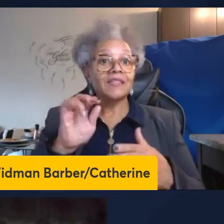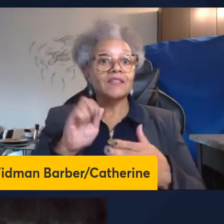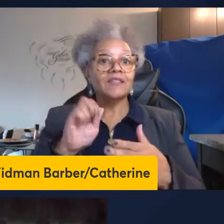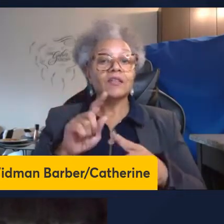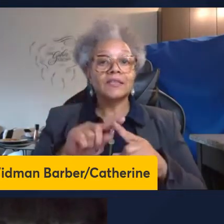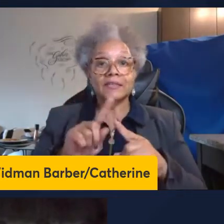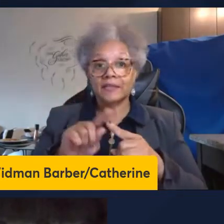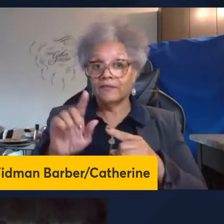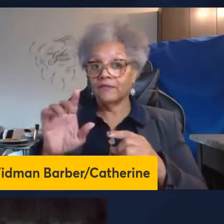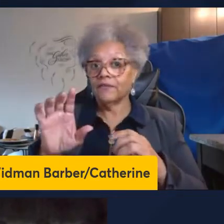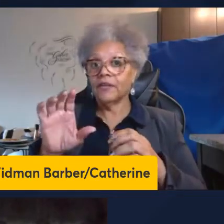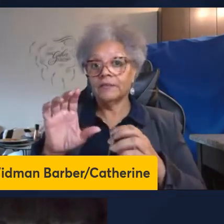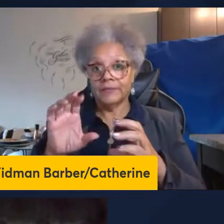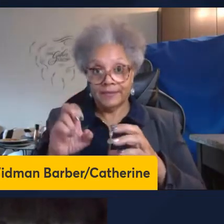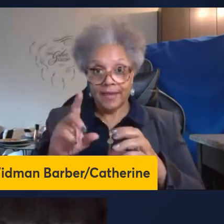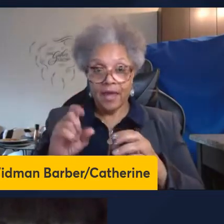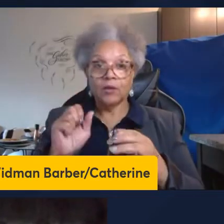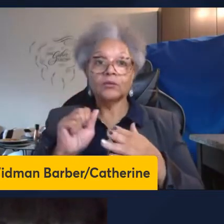antigen.